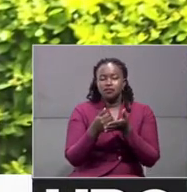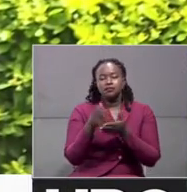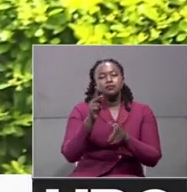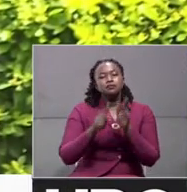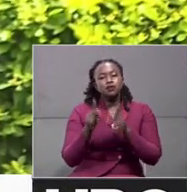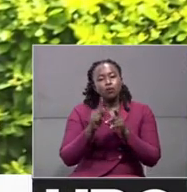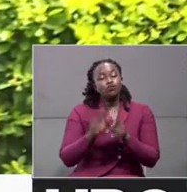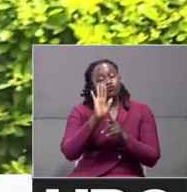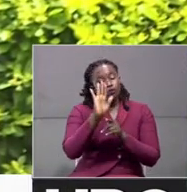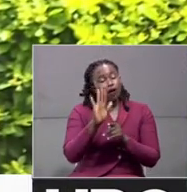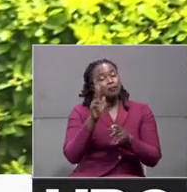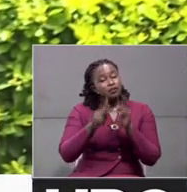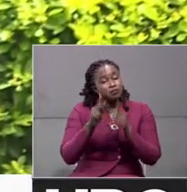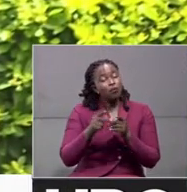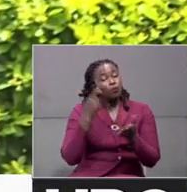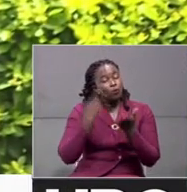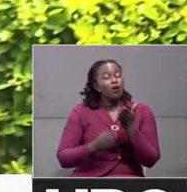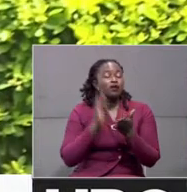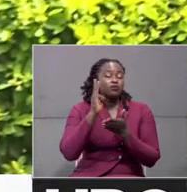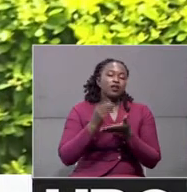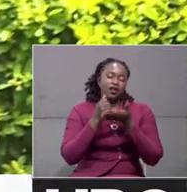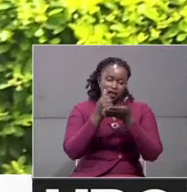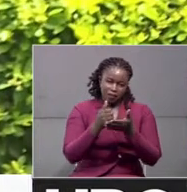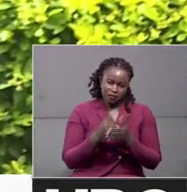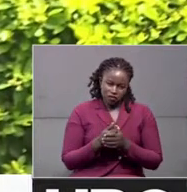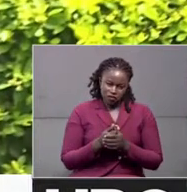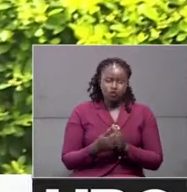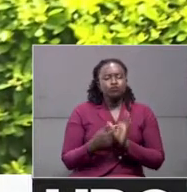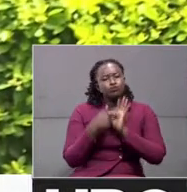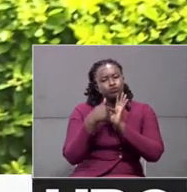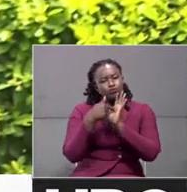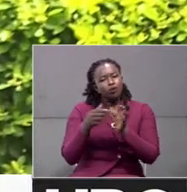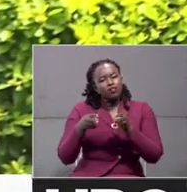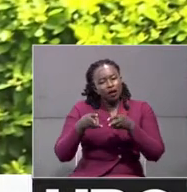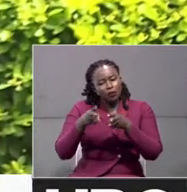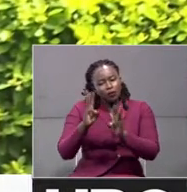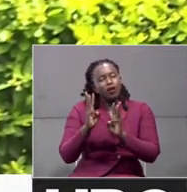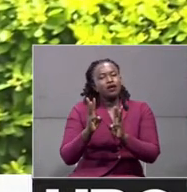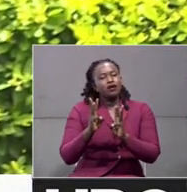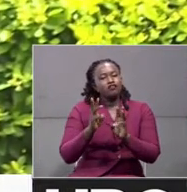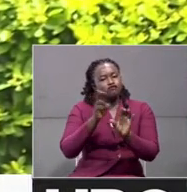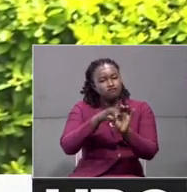abantu bo chichiri choku wala gekuo elina wajia mbwavu